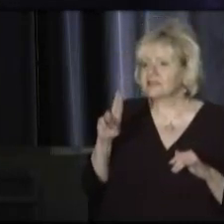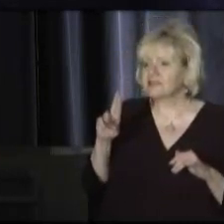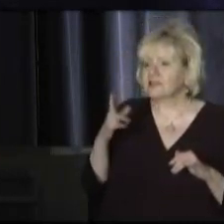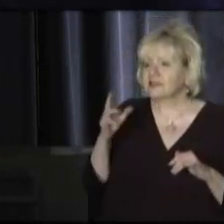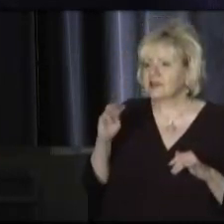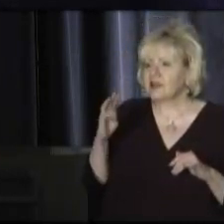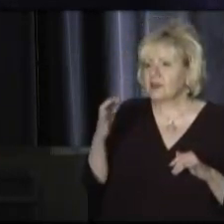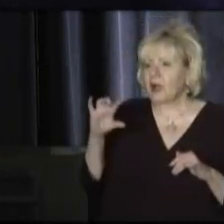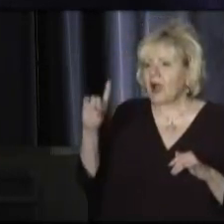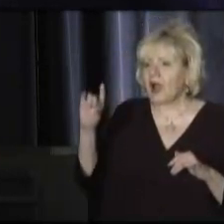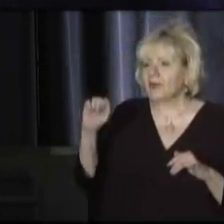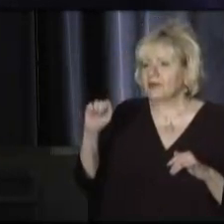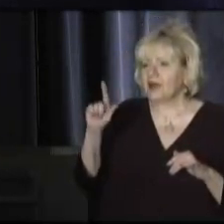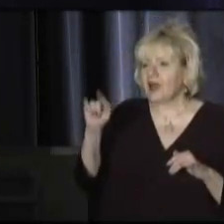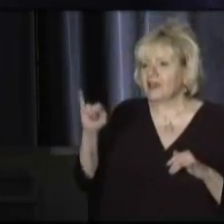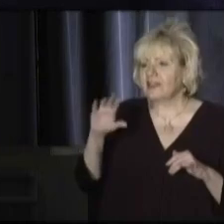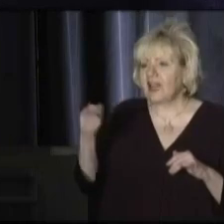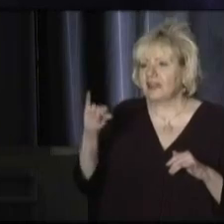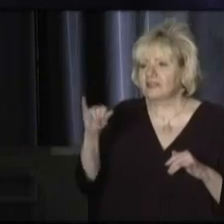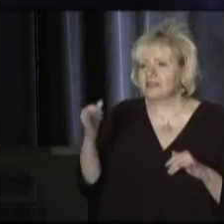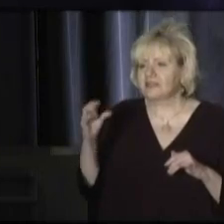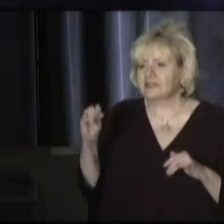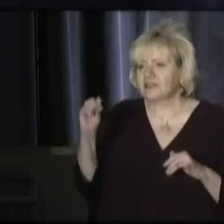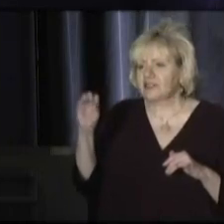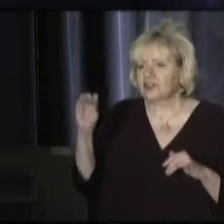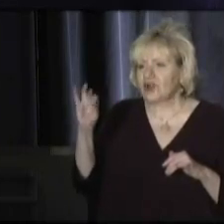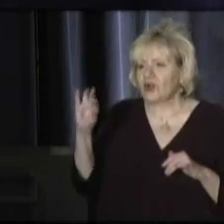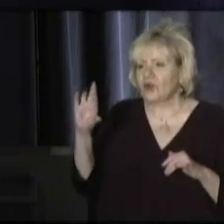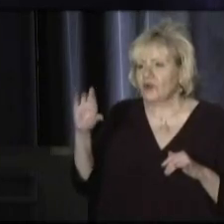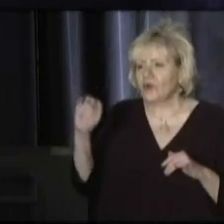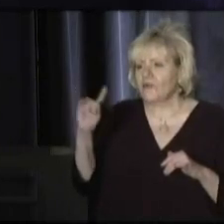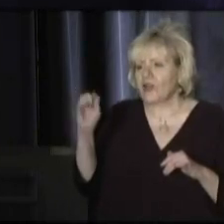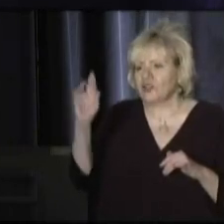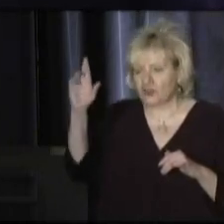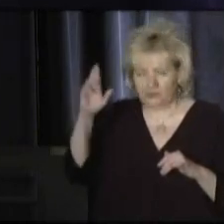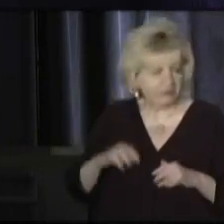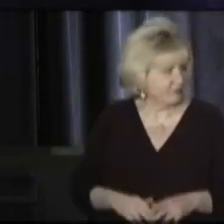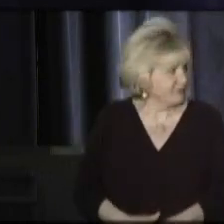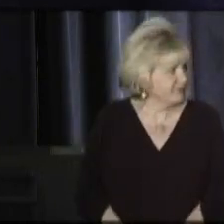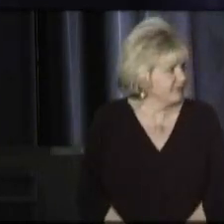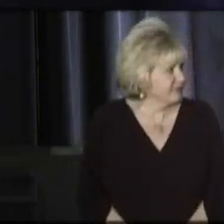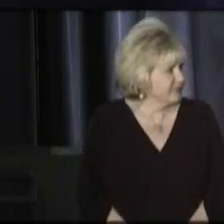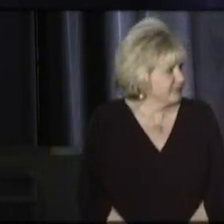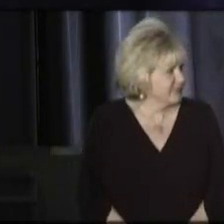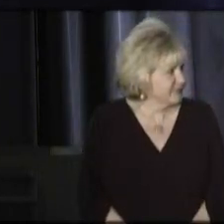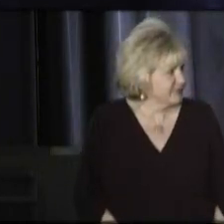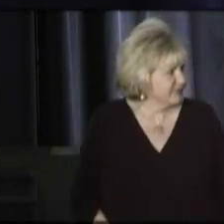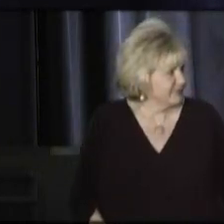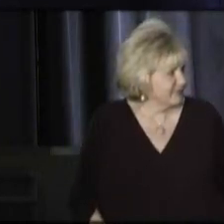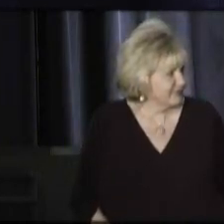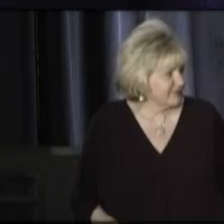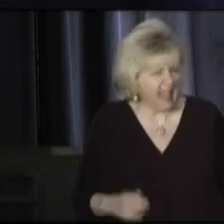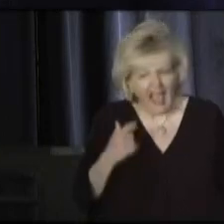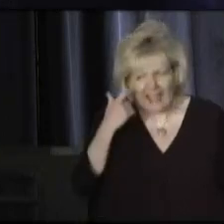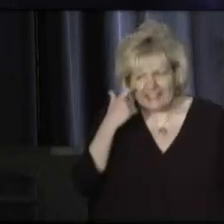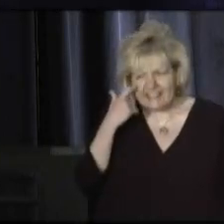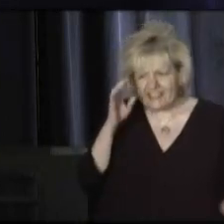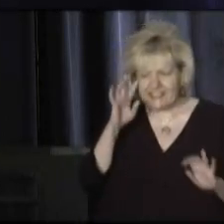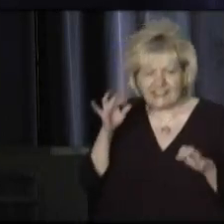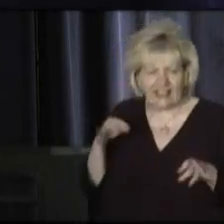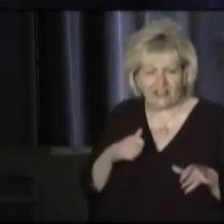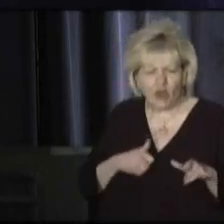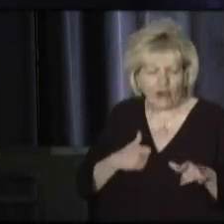life I've struggled with this, moving, simple movement. Long stretches of time passing before a flash of rope above